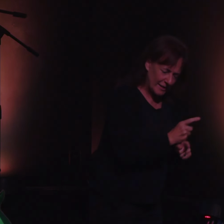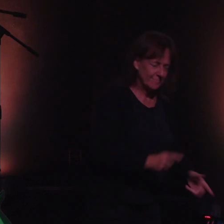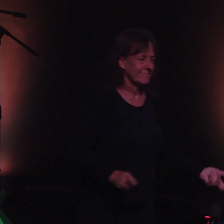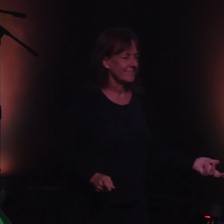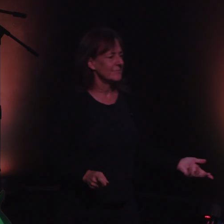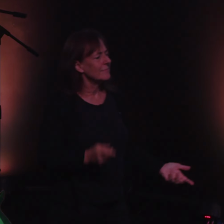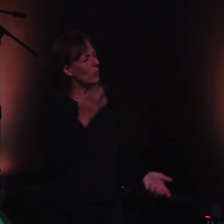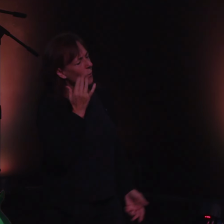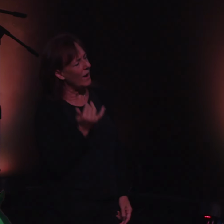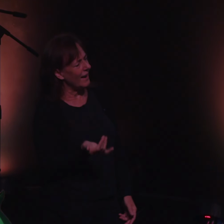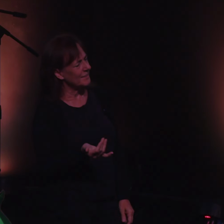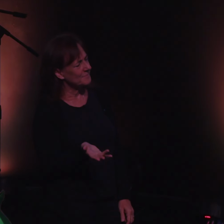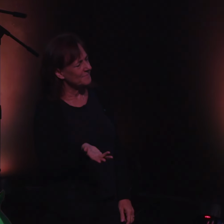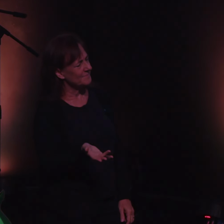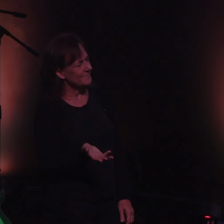Why?